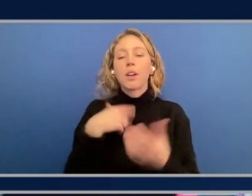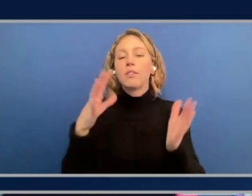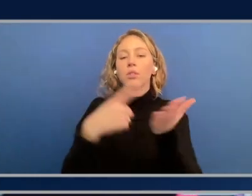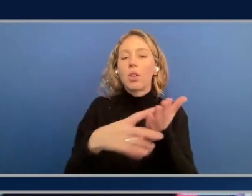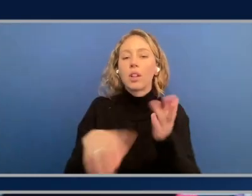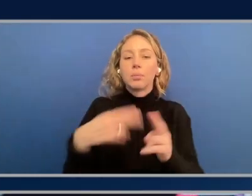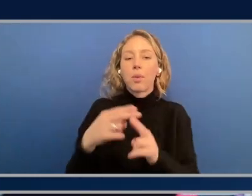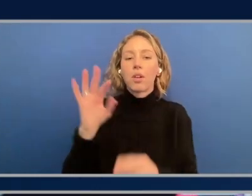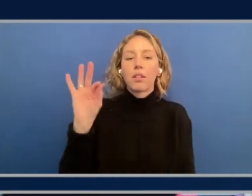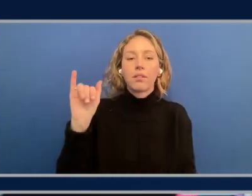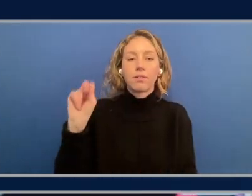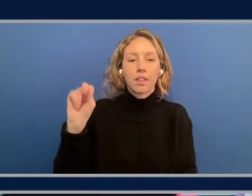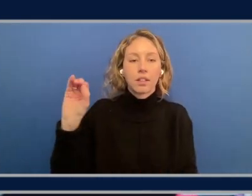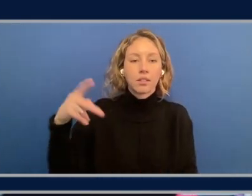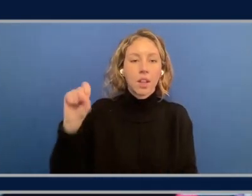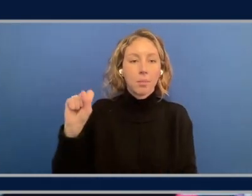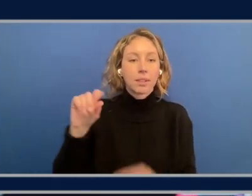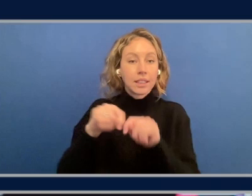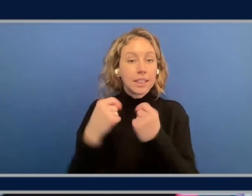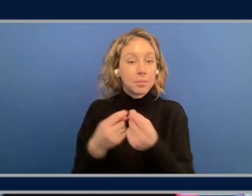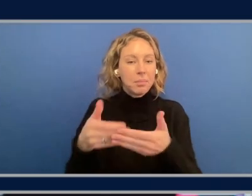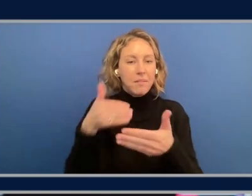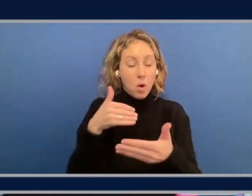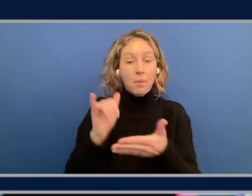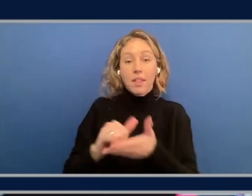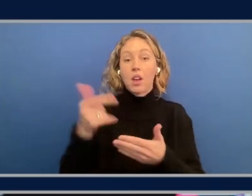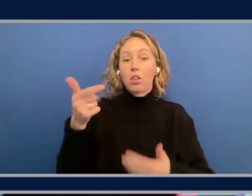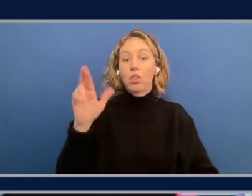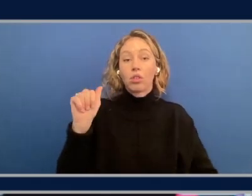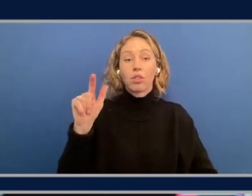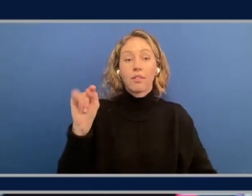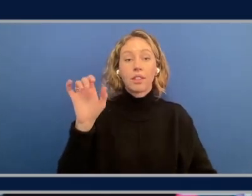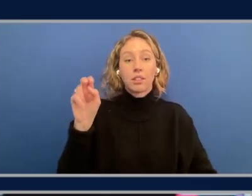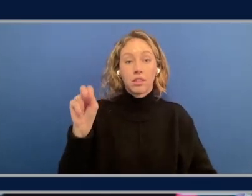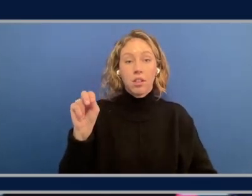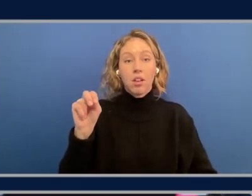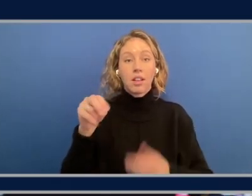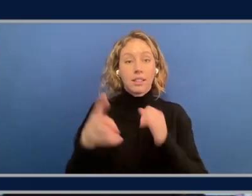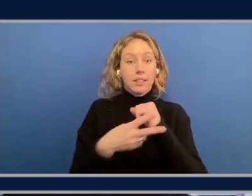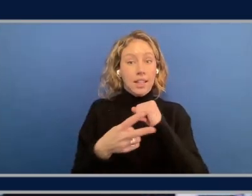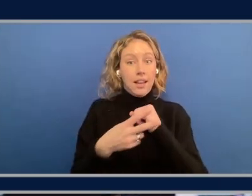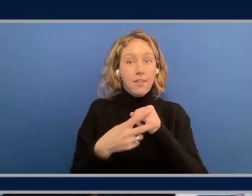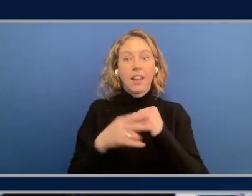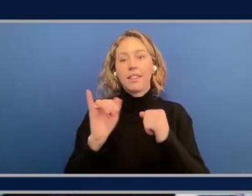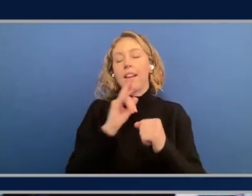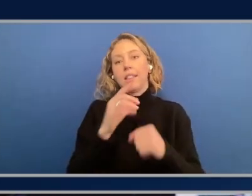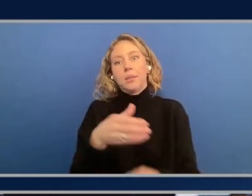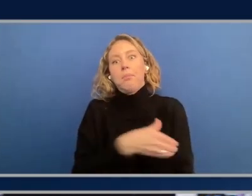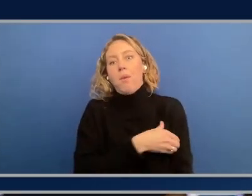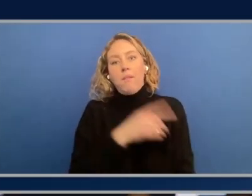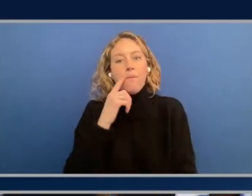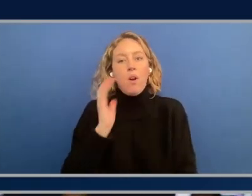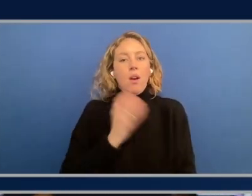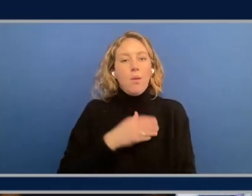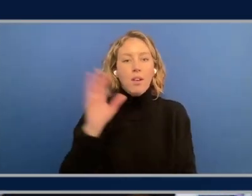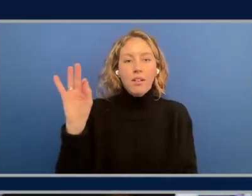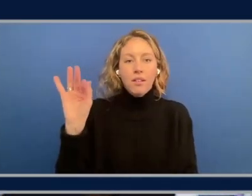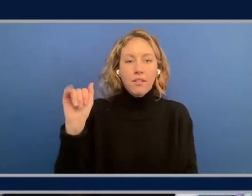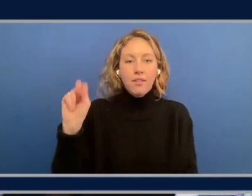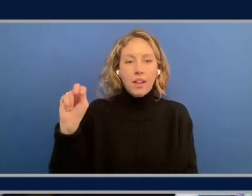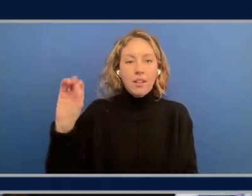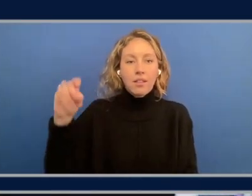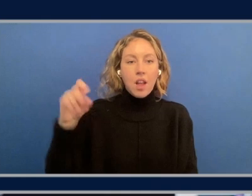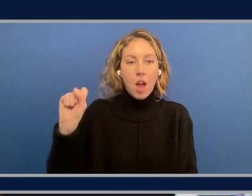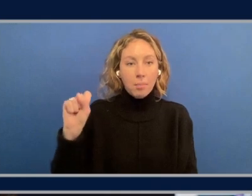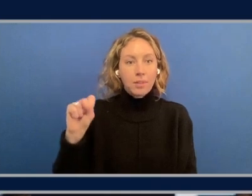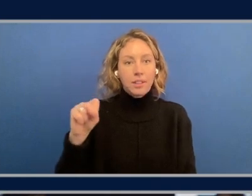teams earlier. This realized Graviton savings section, this is really powerful for FinOps teams to kind of understand that